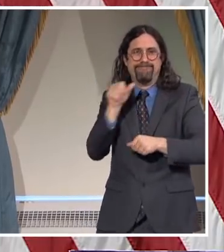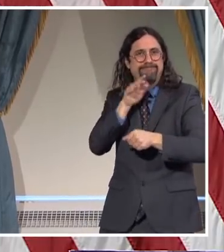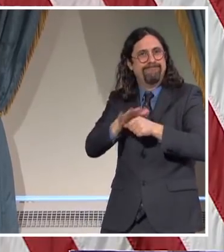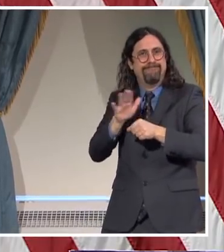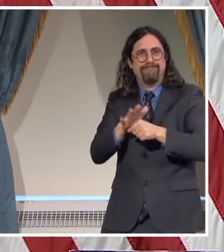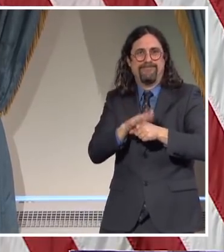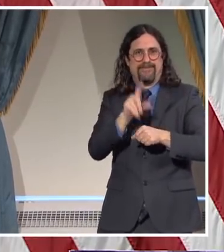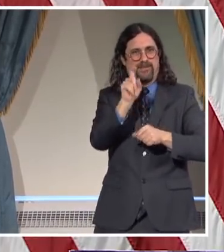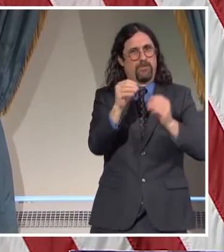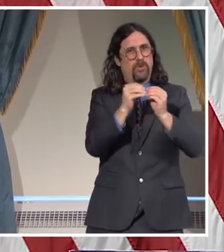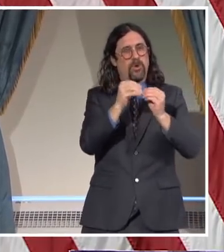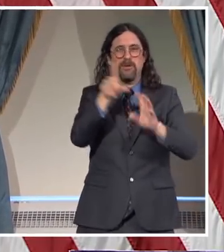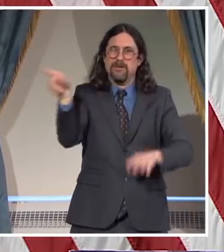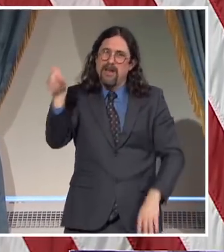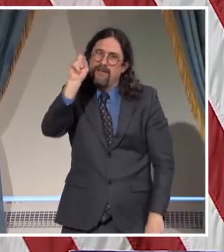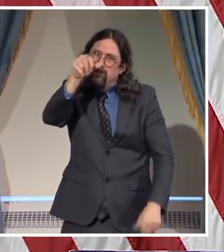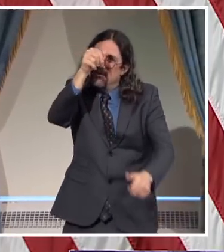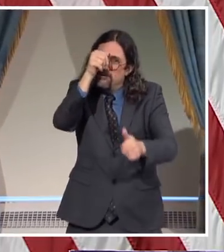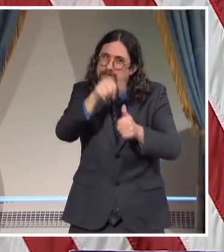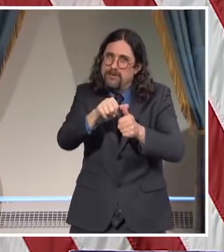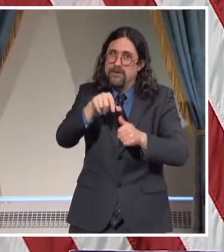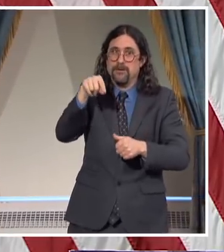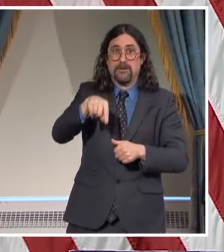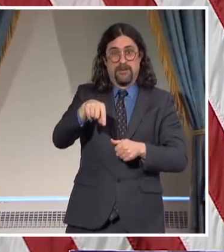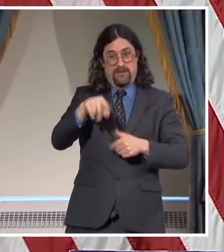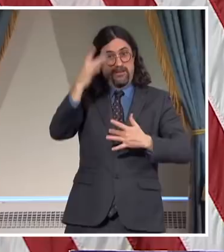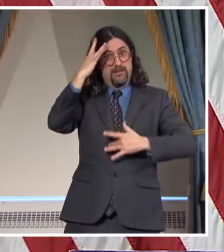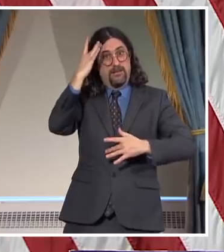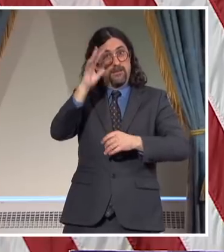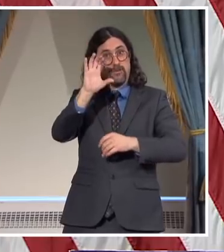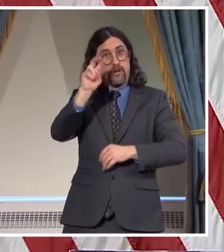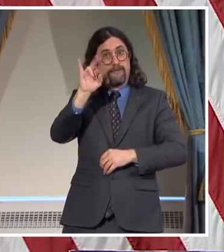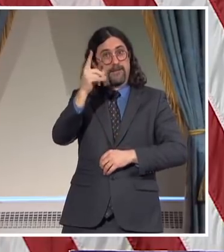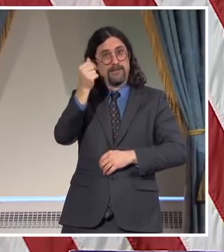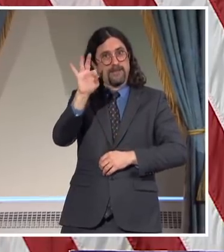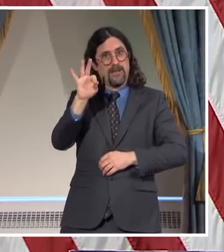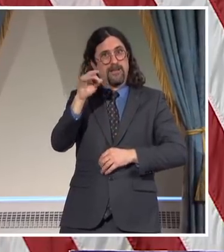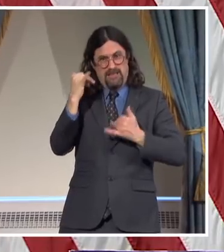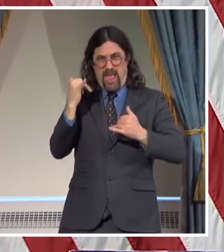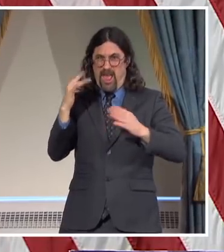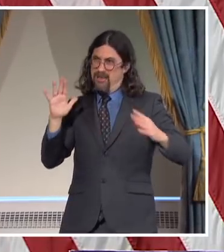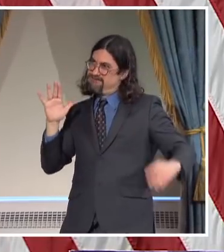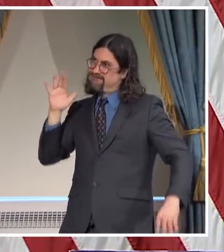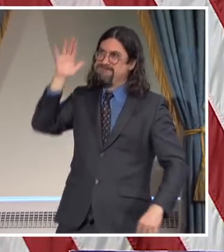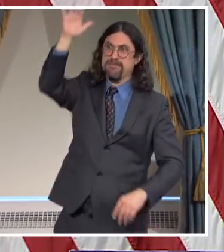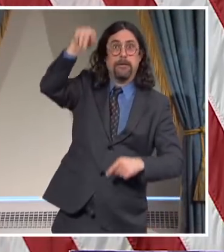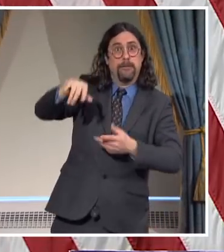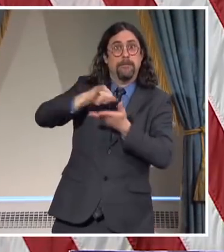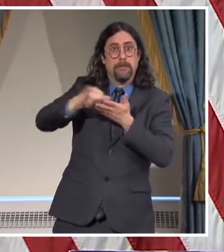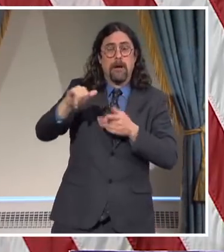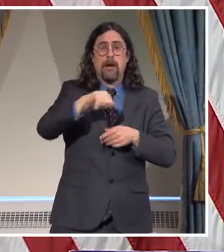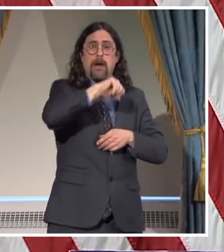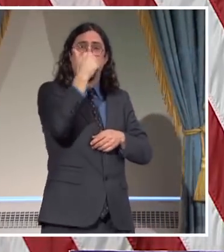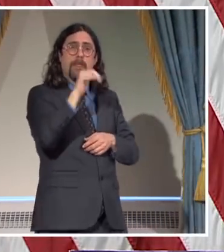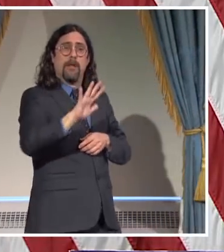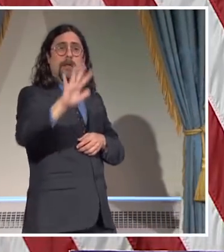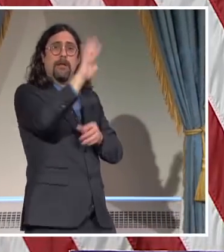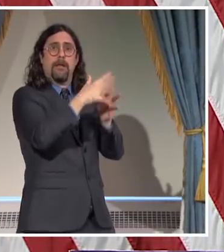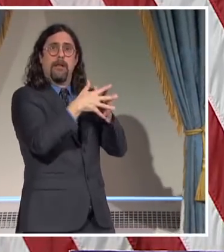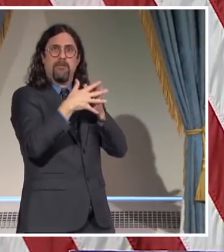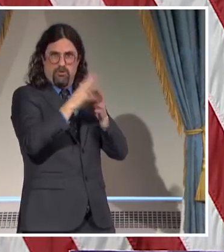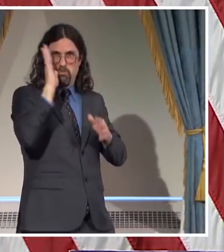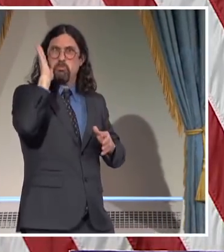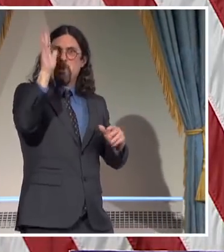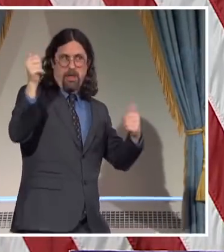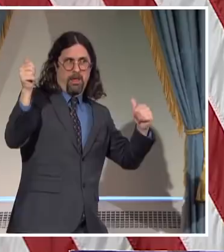tomorrow. We need this production to be maximized for everyone's good. But on top of that, we have to be honest about the fact that